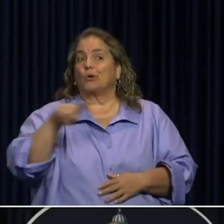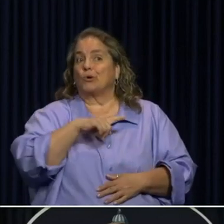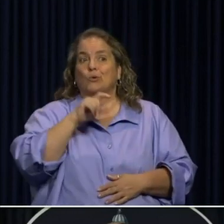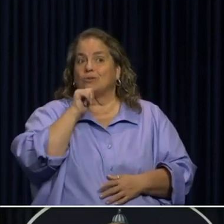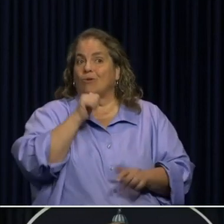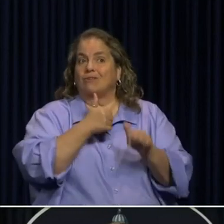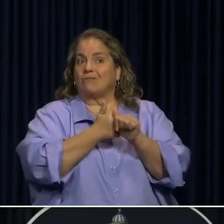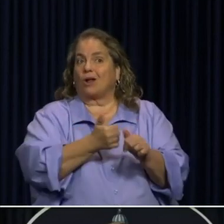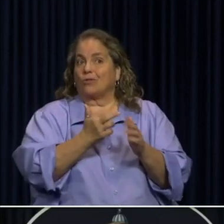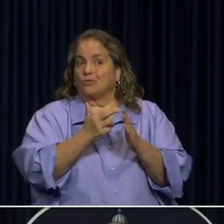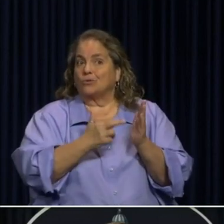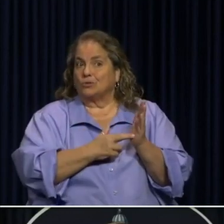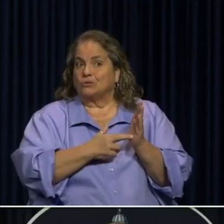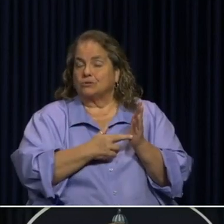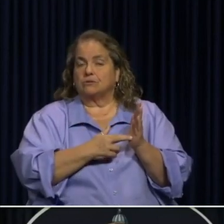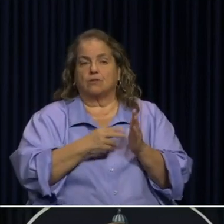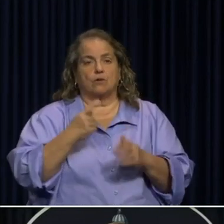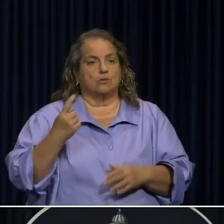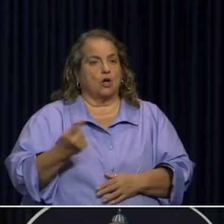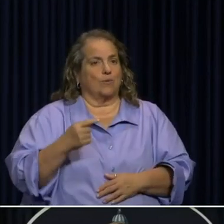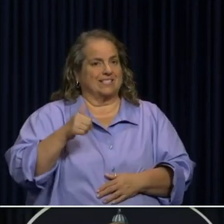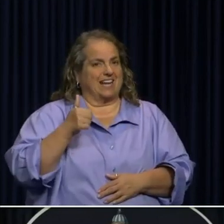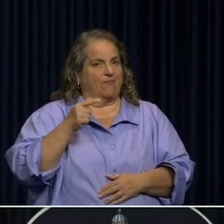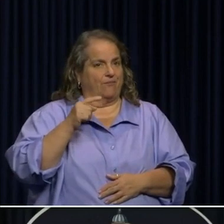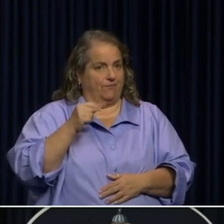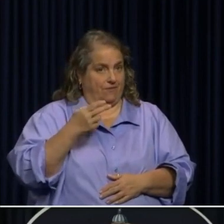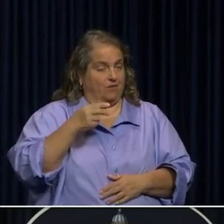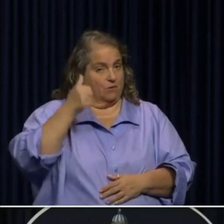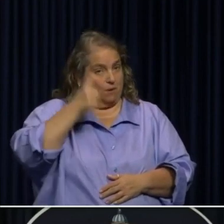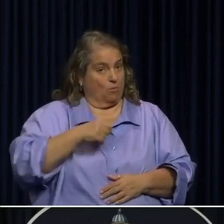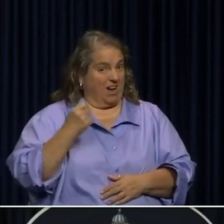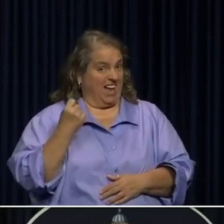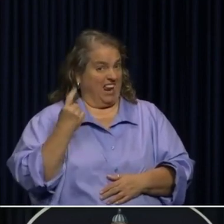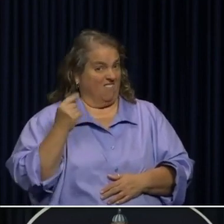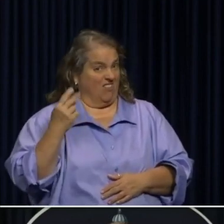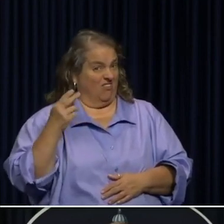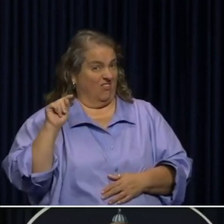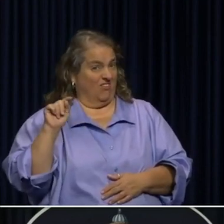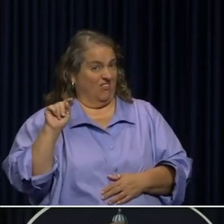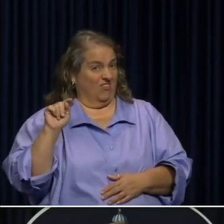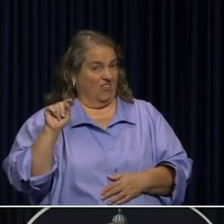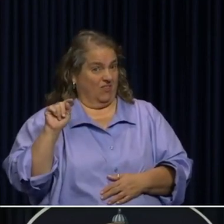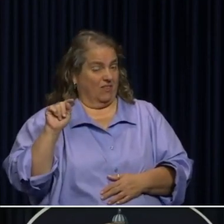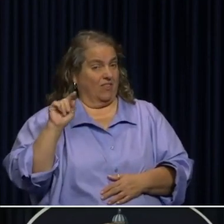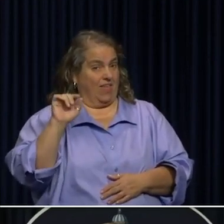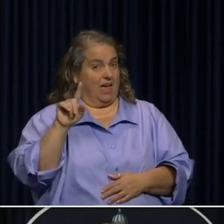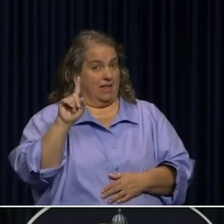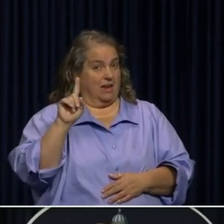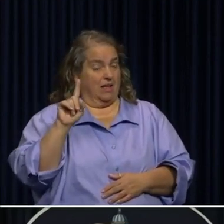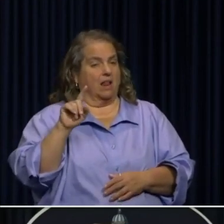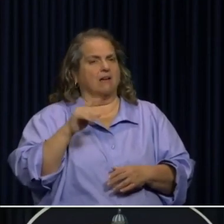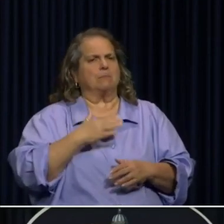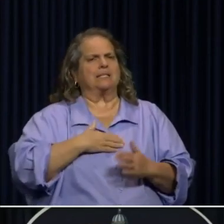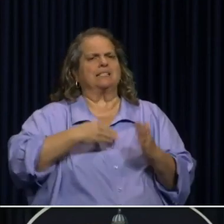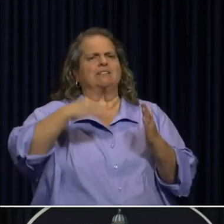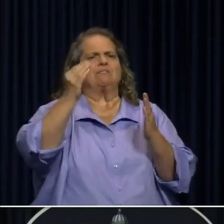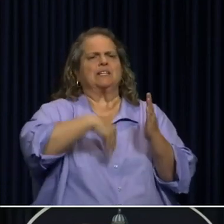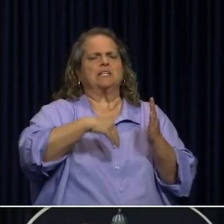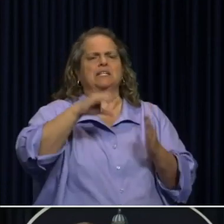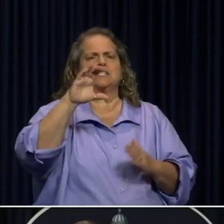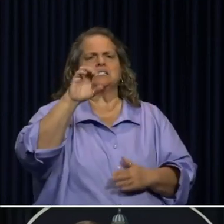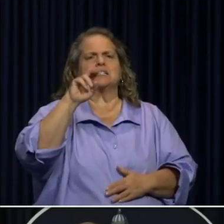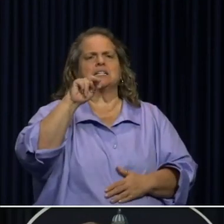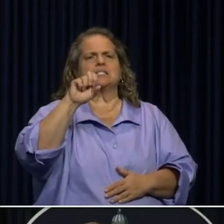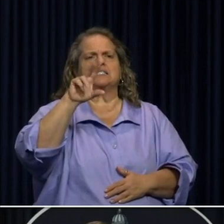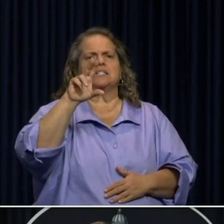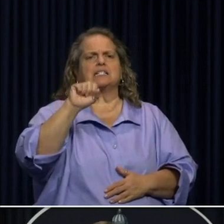10 steps, and then there's the 11th. Please fill out your census. We're going to show you a slide that's about a day old, and we